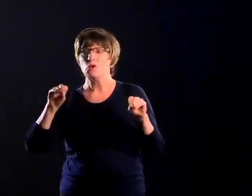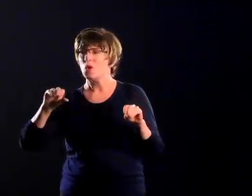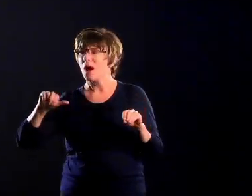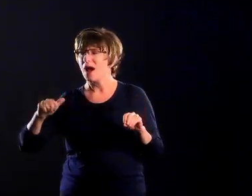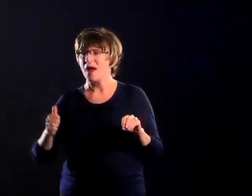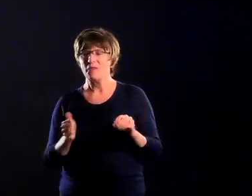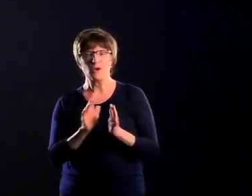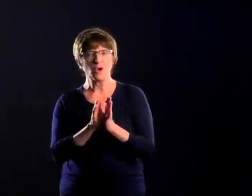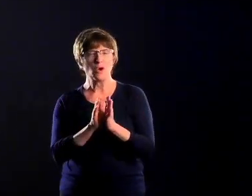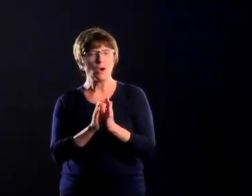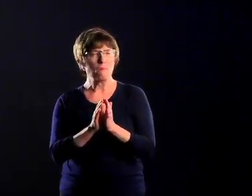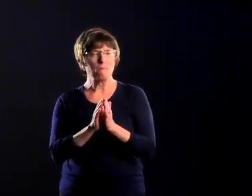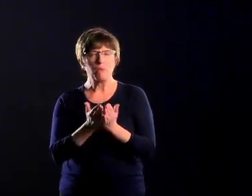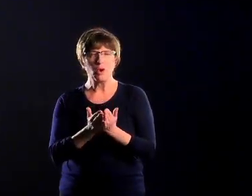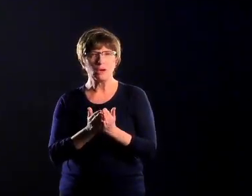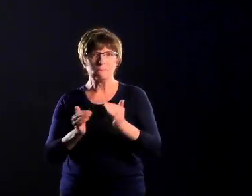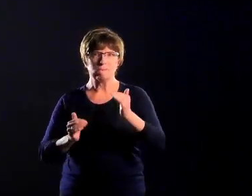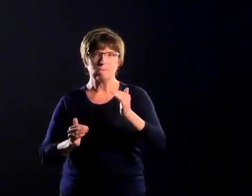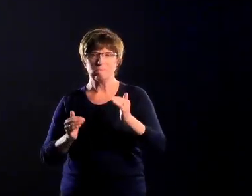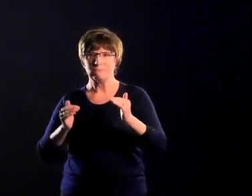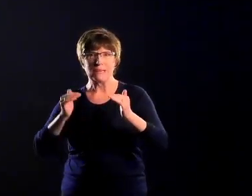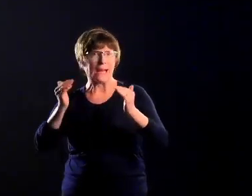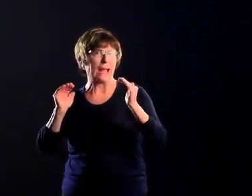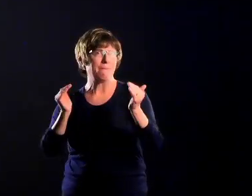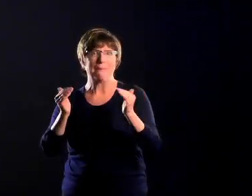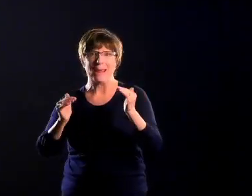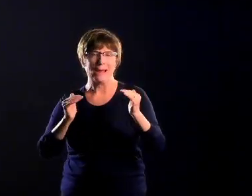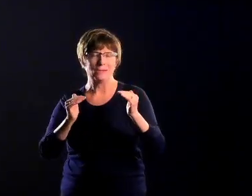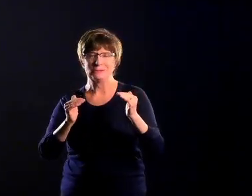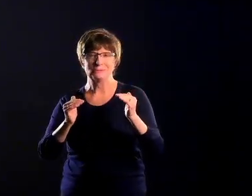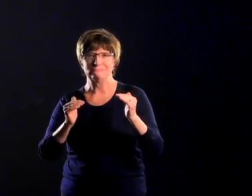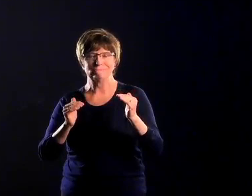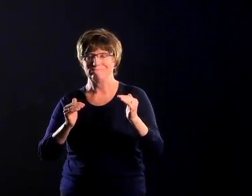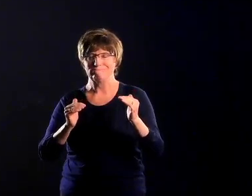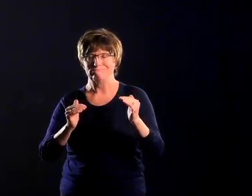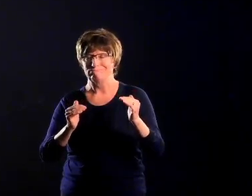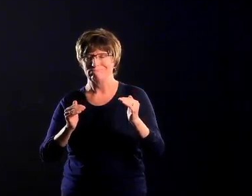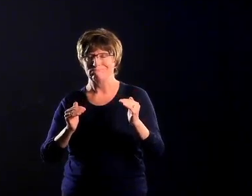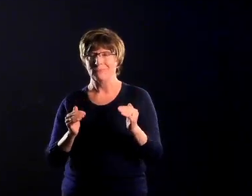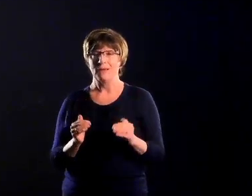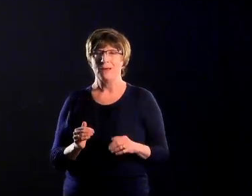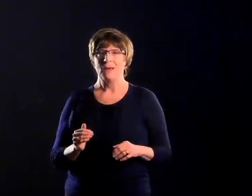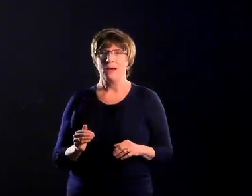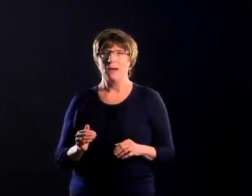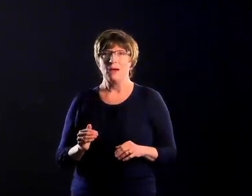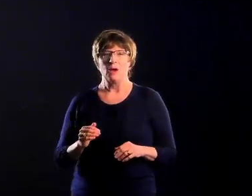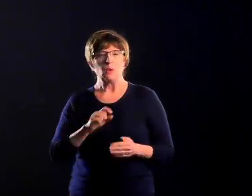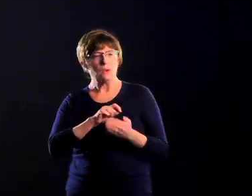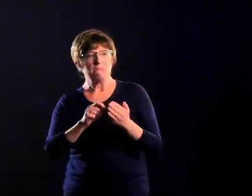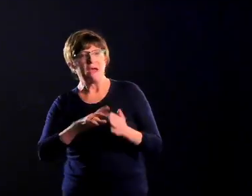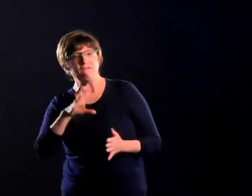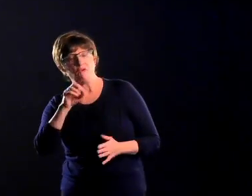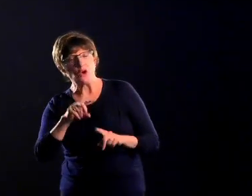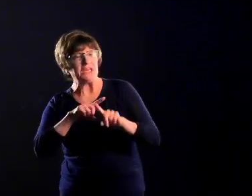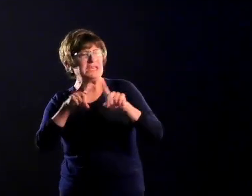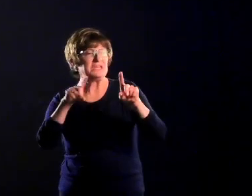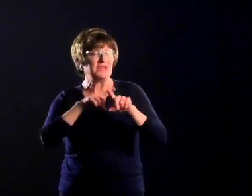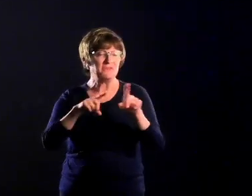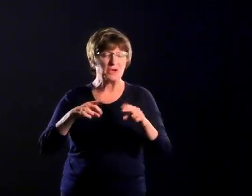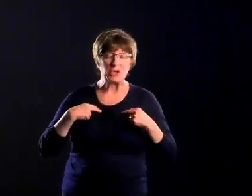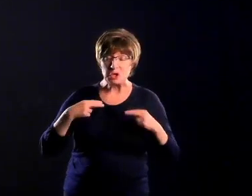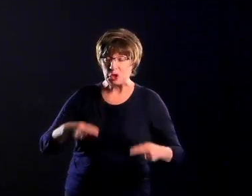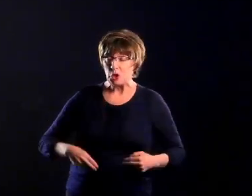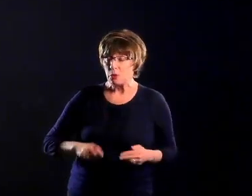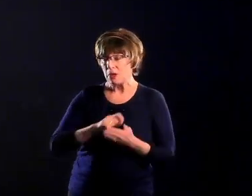Bible. Yes, it was written by 40 different human authors over about a